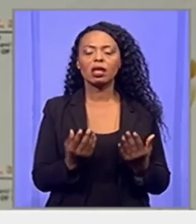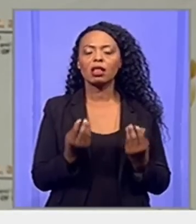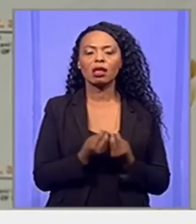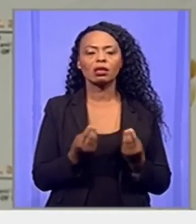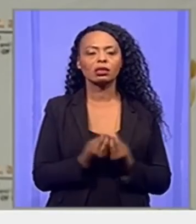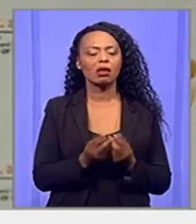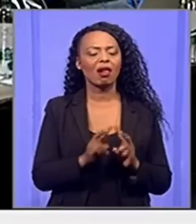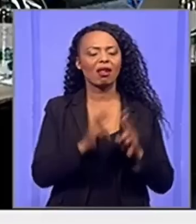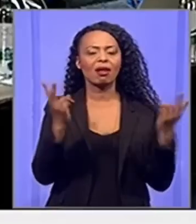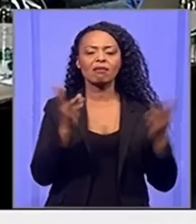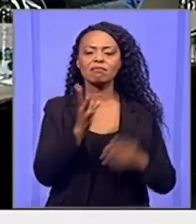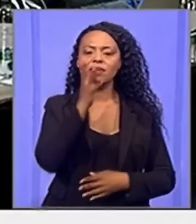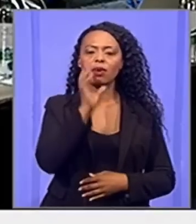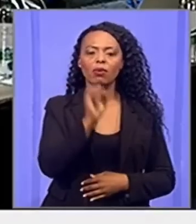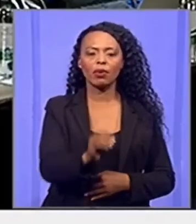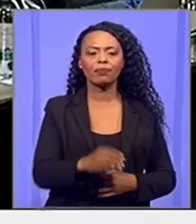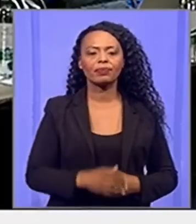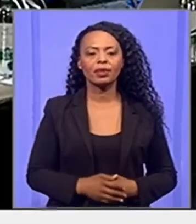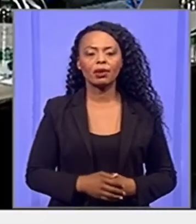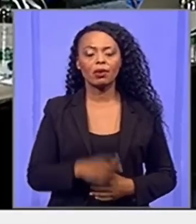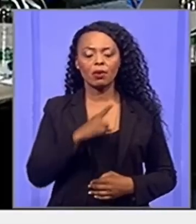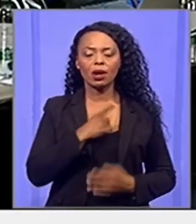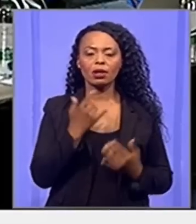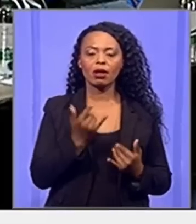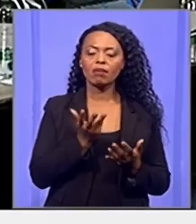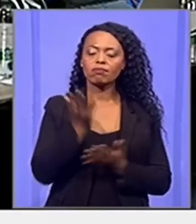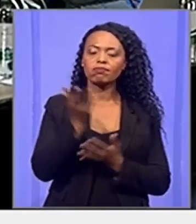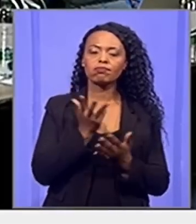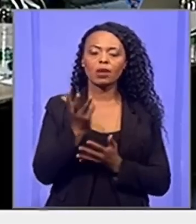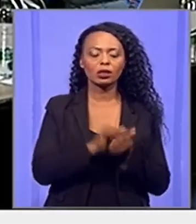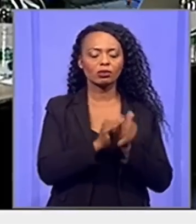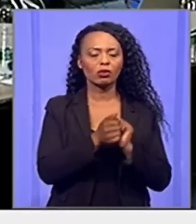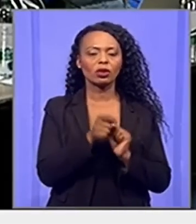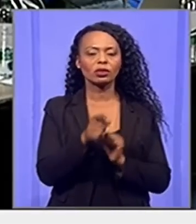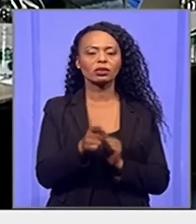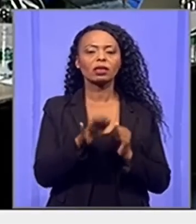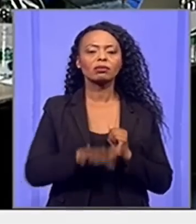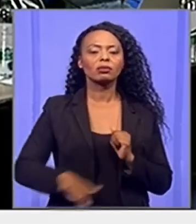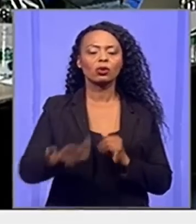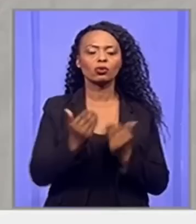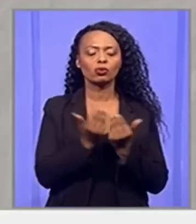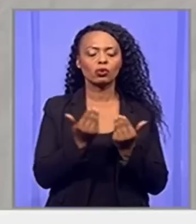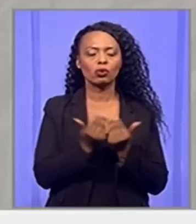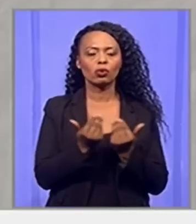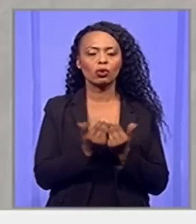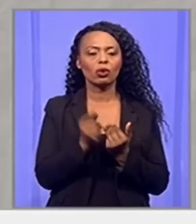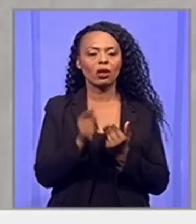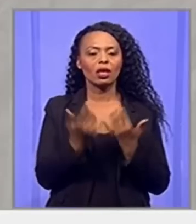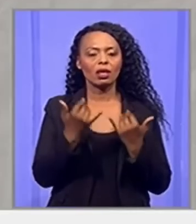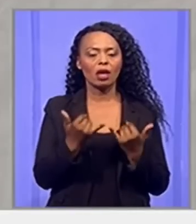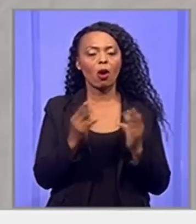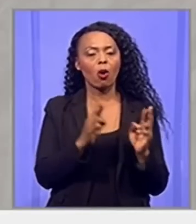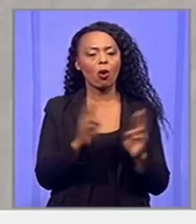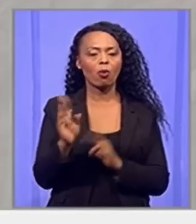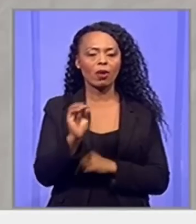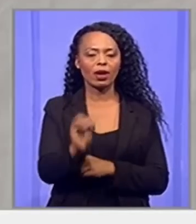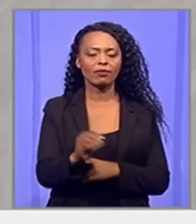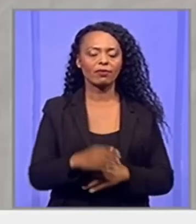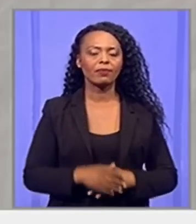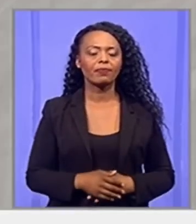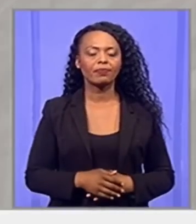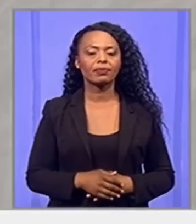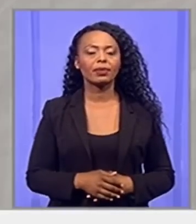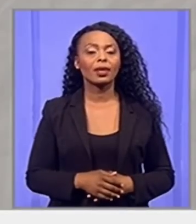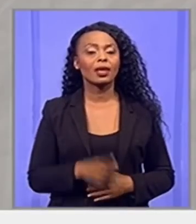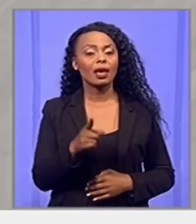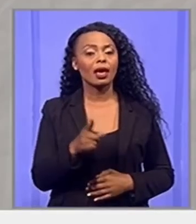fetogile. Kopano ye ya go sekaseka maemo a dipapadi dikolong e tlišitše tshepo e kgolo mo nageng.